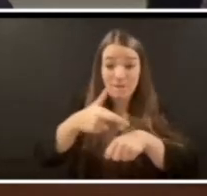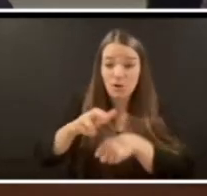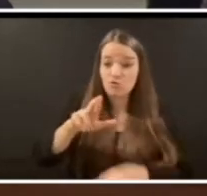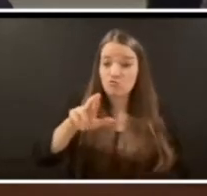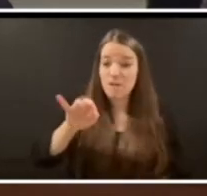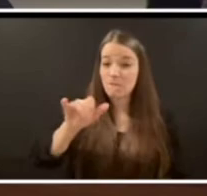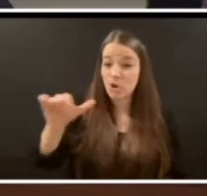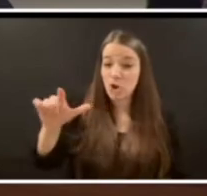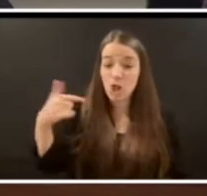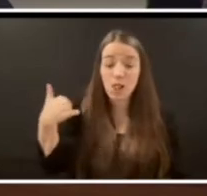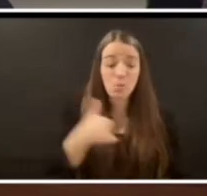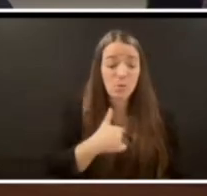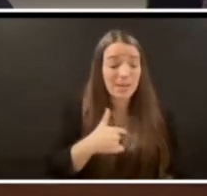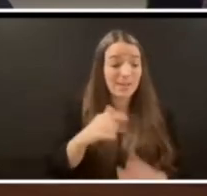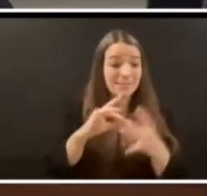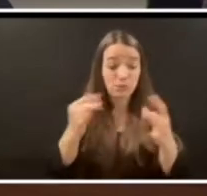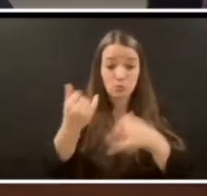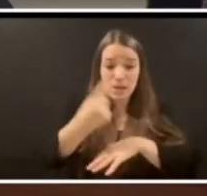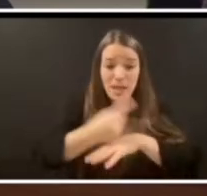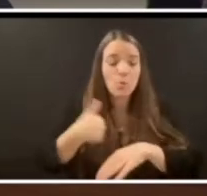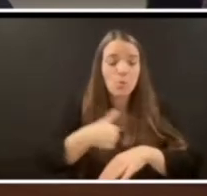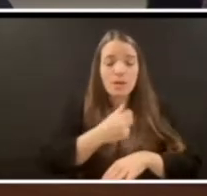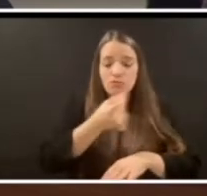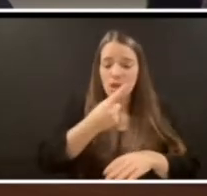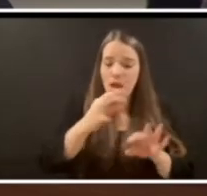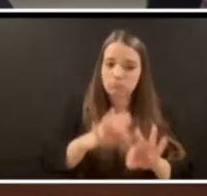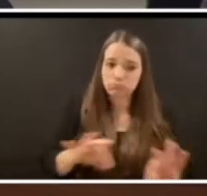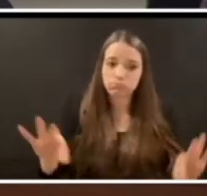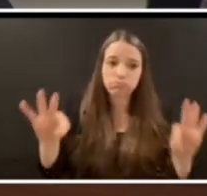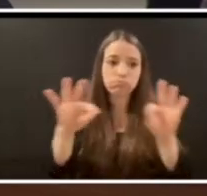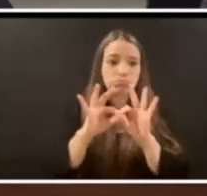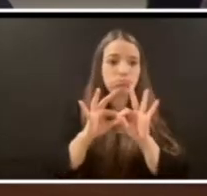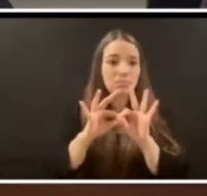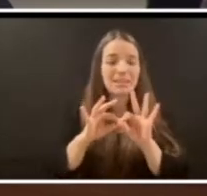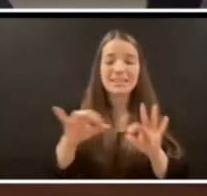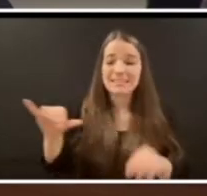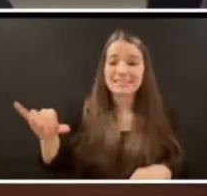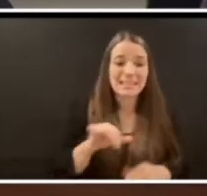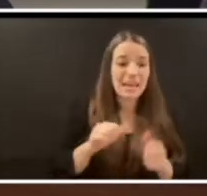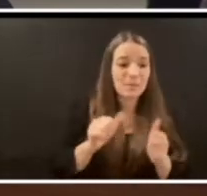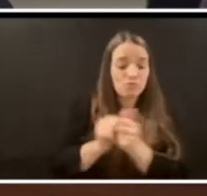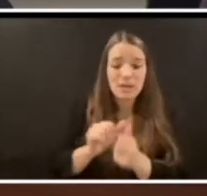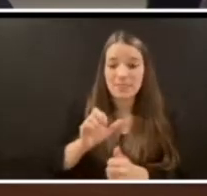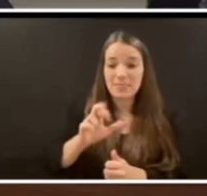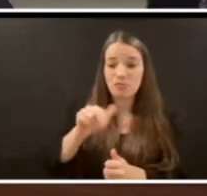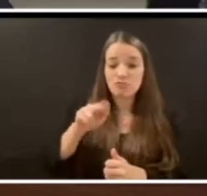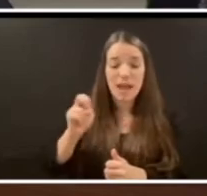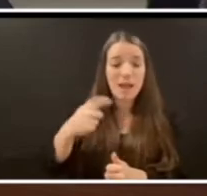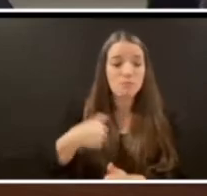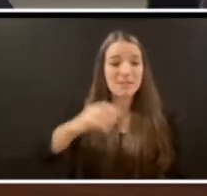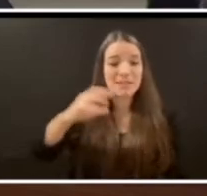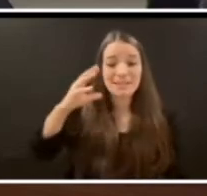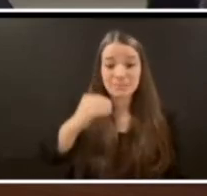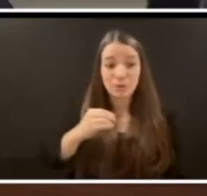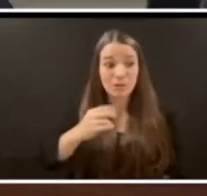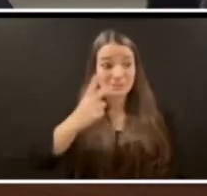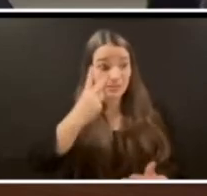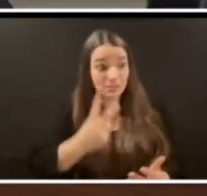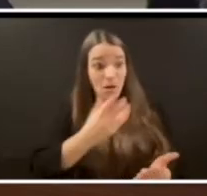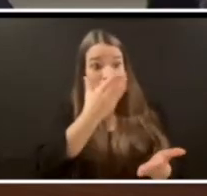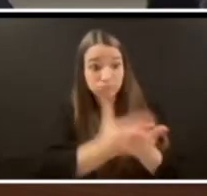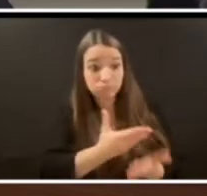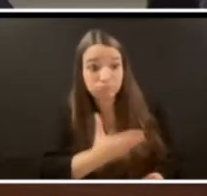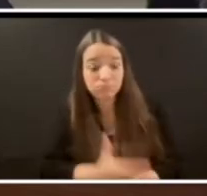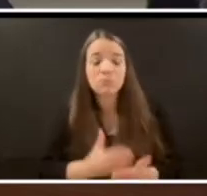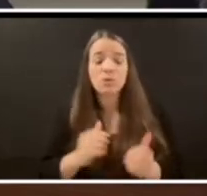as we understand the magnitude of the crime against democracy that we describe in our report. But we have gone